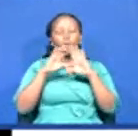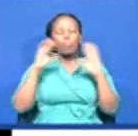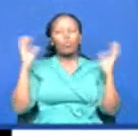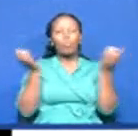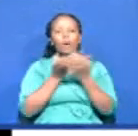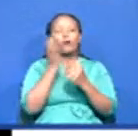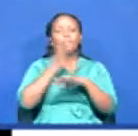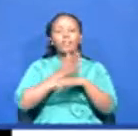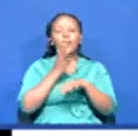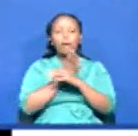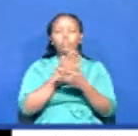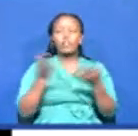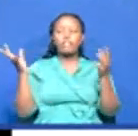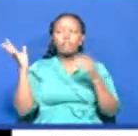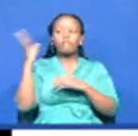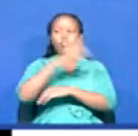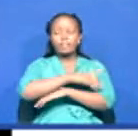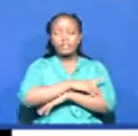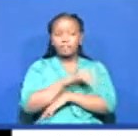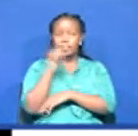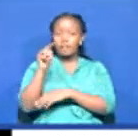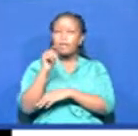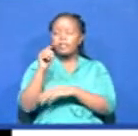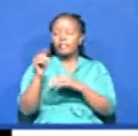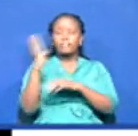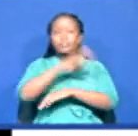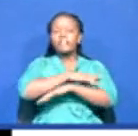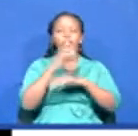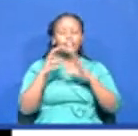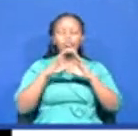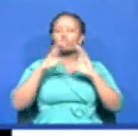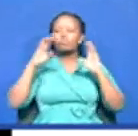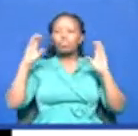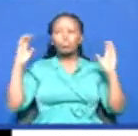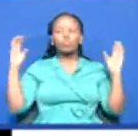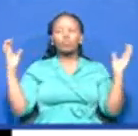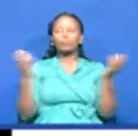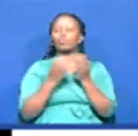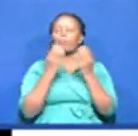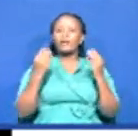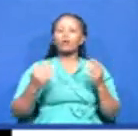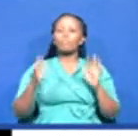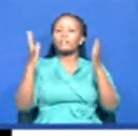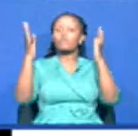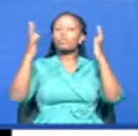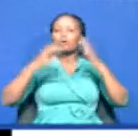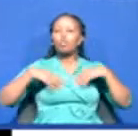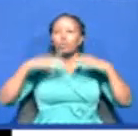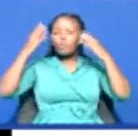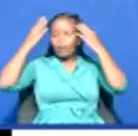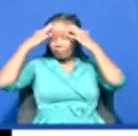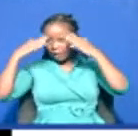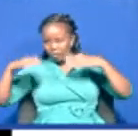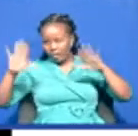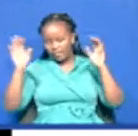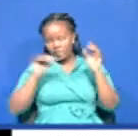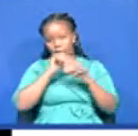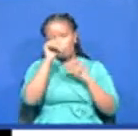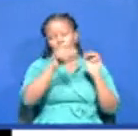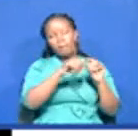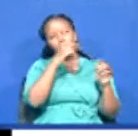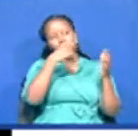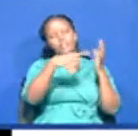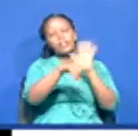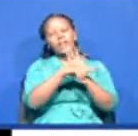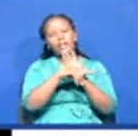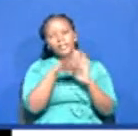World Anti-Counterfeit Day is globally commemorated to raise awareness of the negative impact